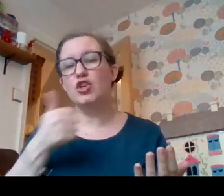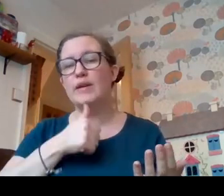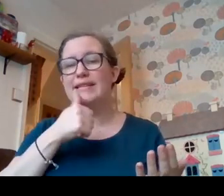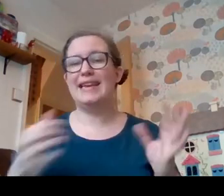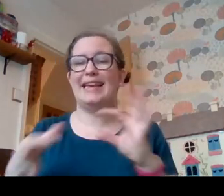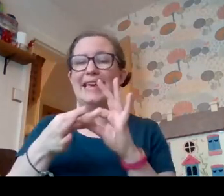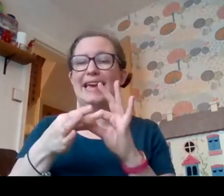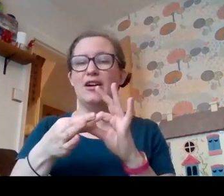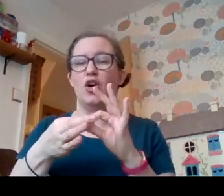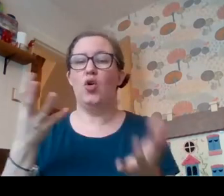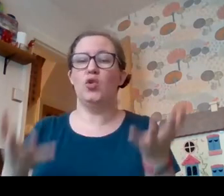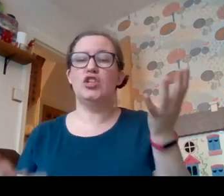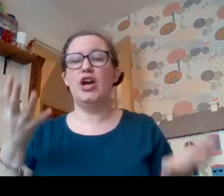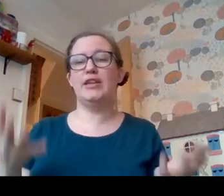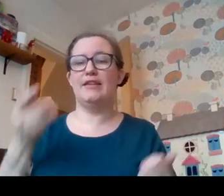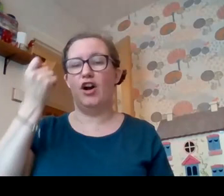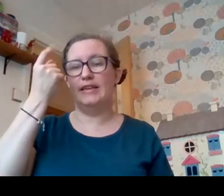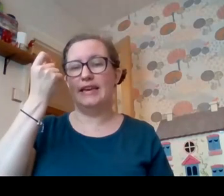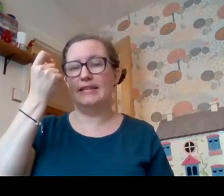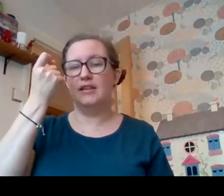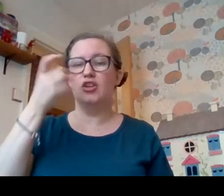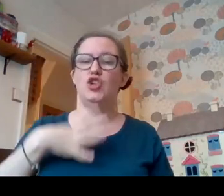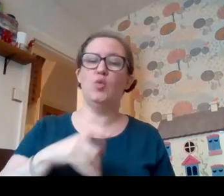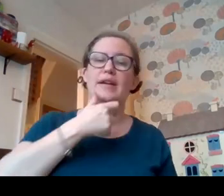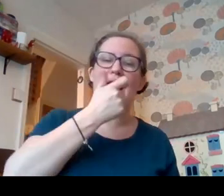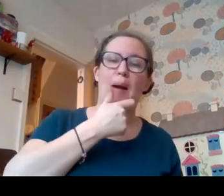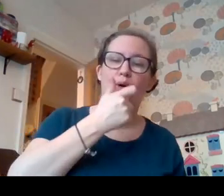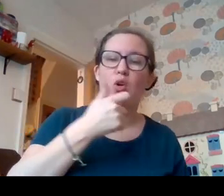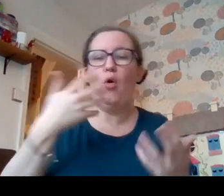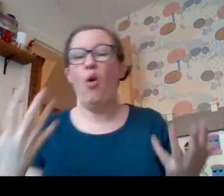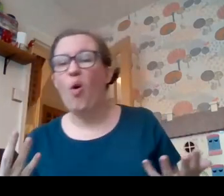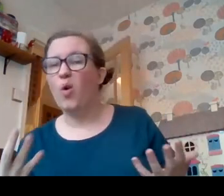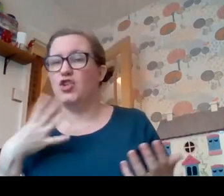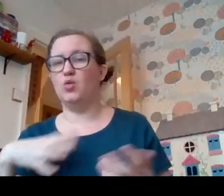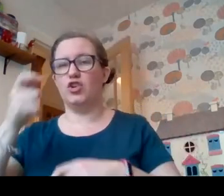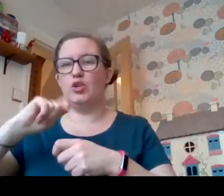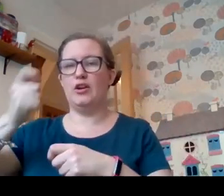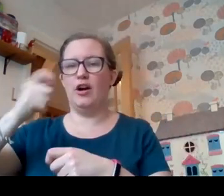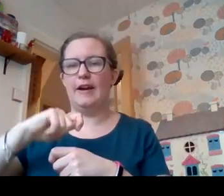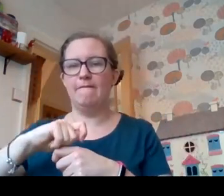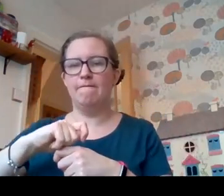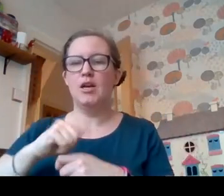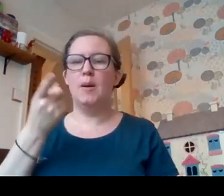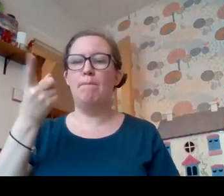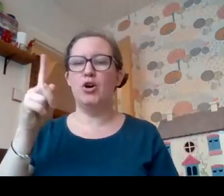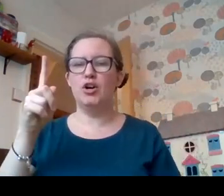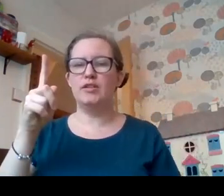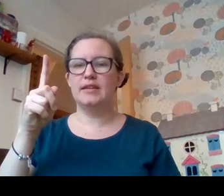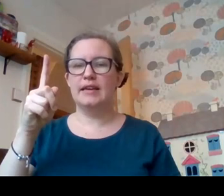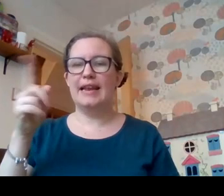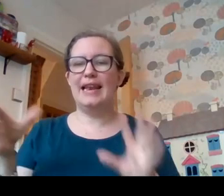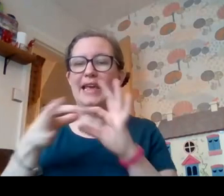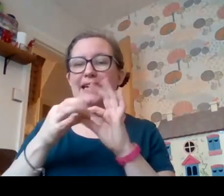is linking alternative ideas. Do you want an apple or do you want a banana?